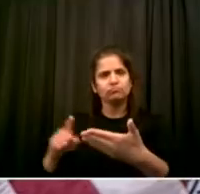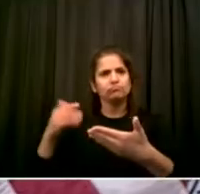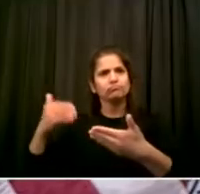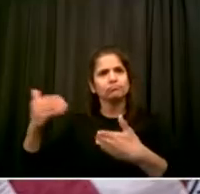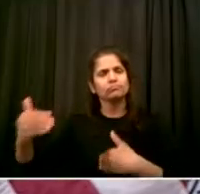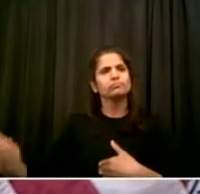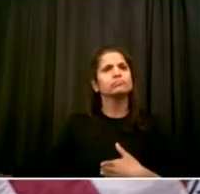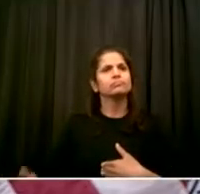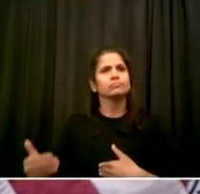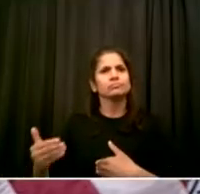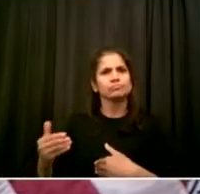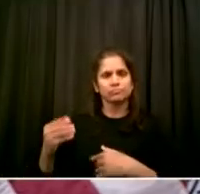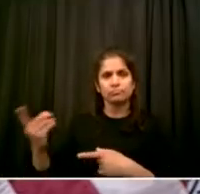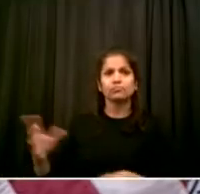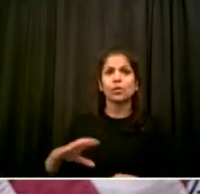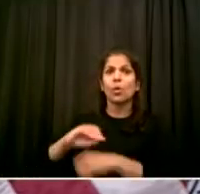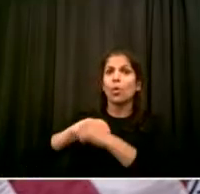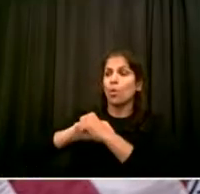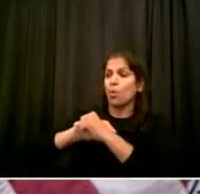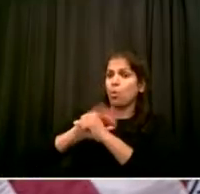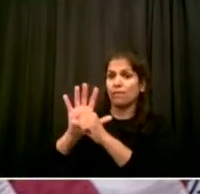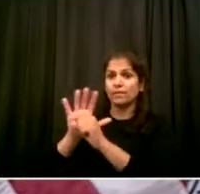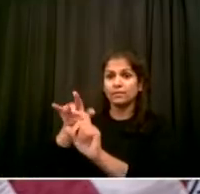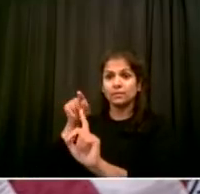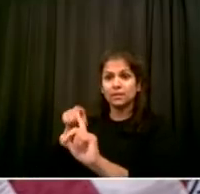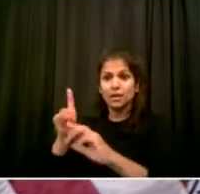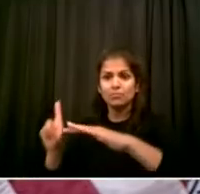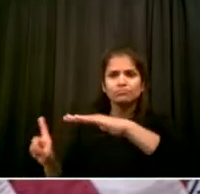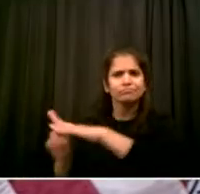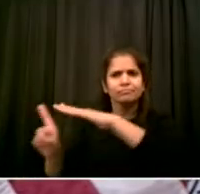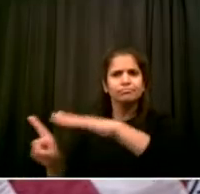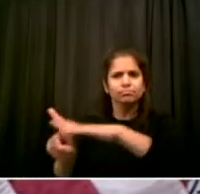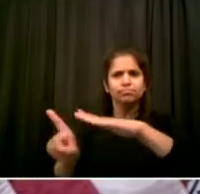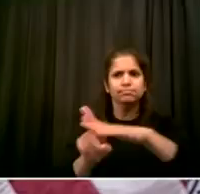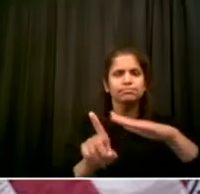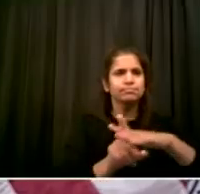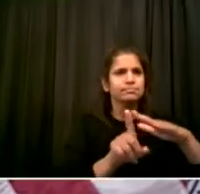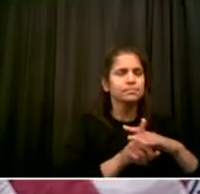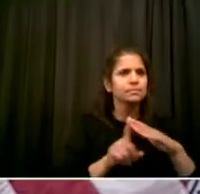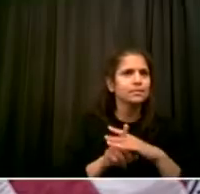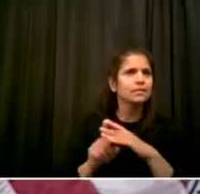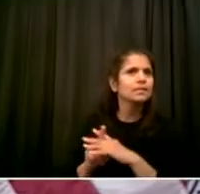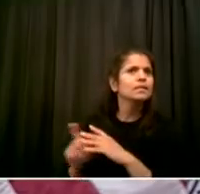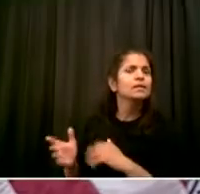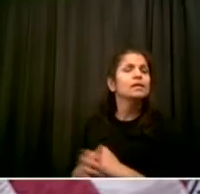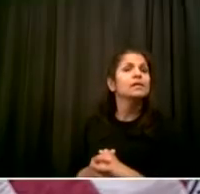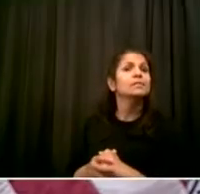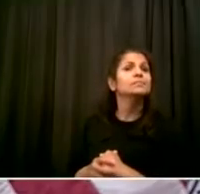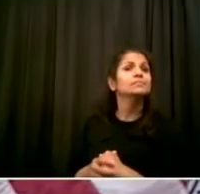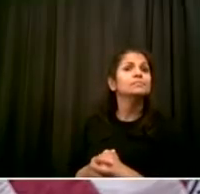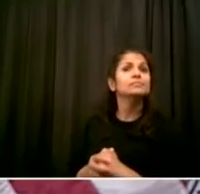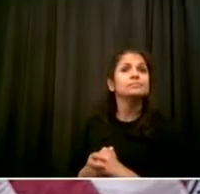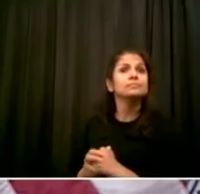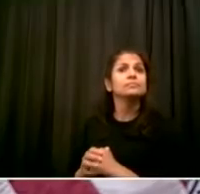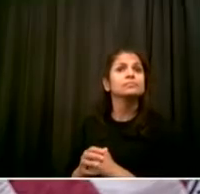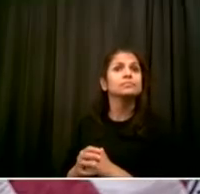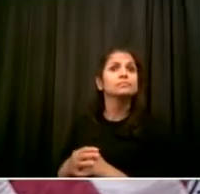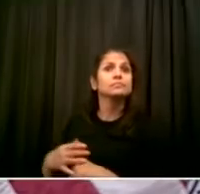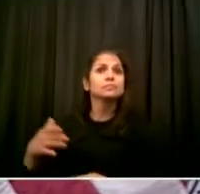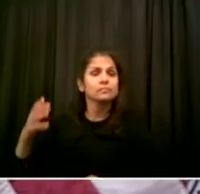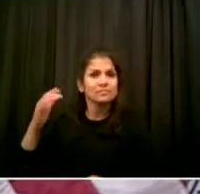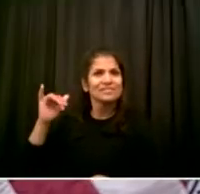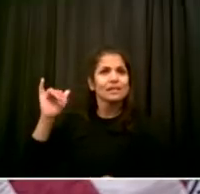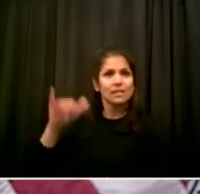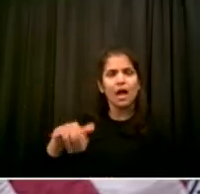cents. But we do have to come to grips with the fact that on top of the healthcare crisis, on top of the economic crisis,